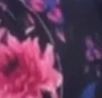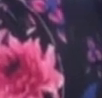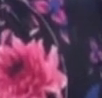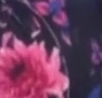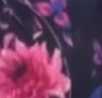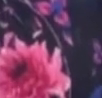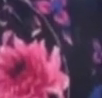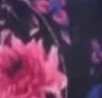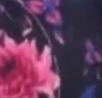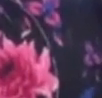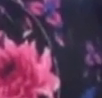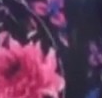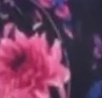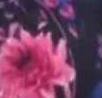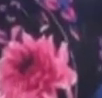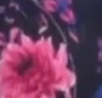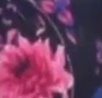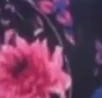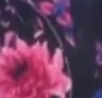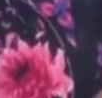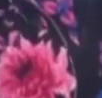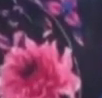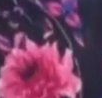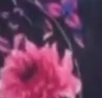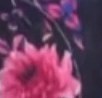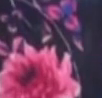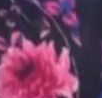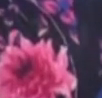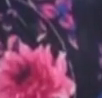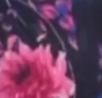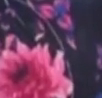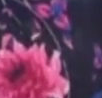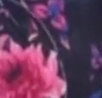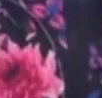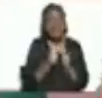page. Be sure to like, comment, and subscribe for all things Set and Ask.